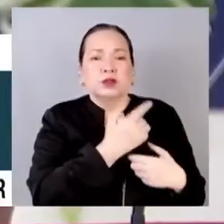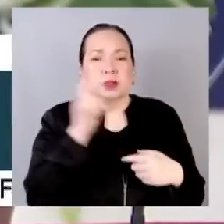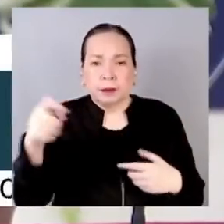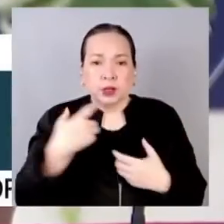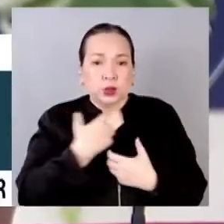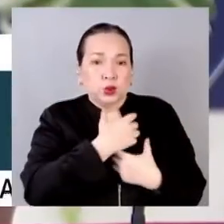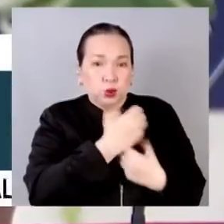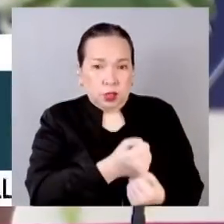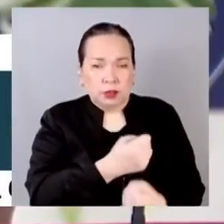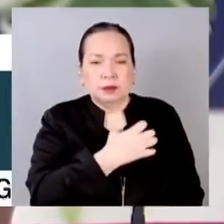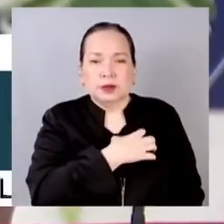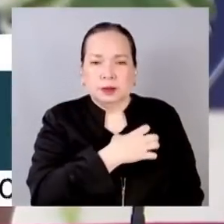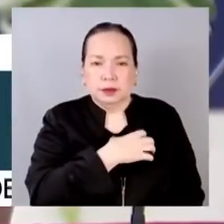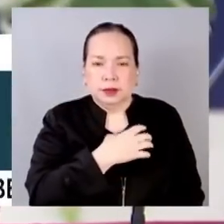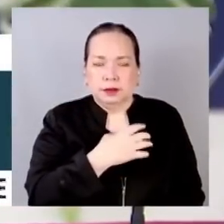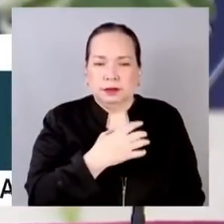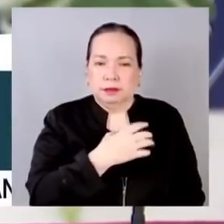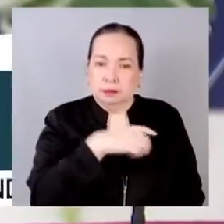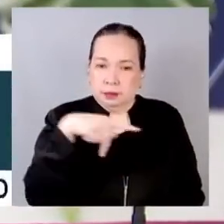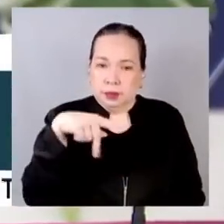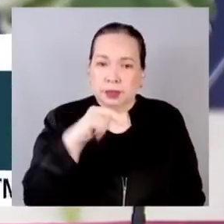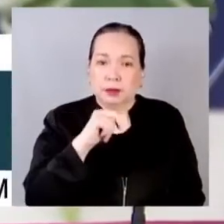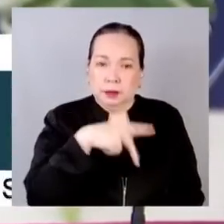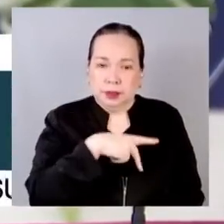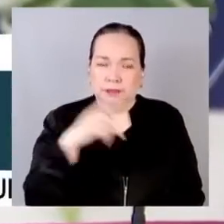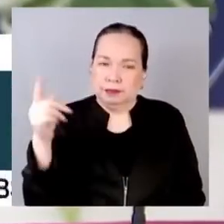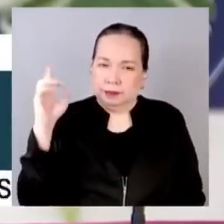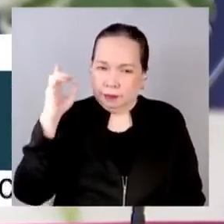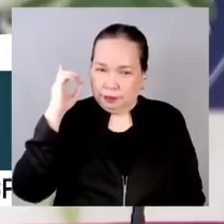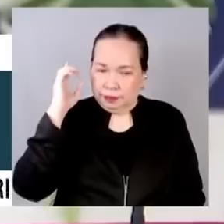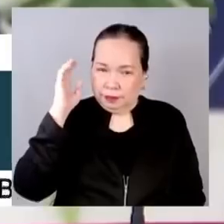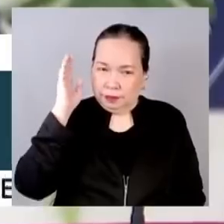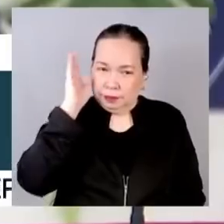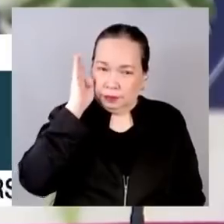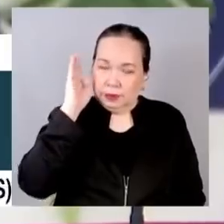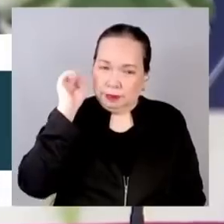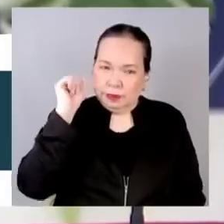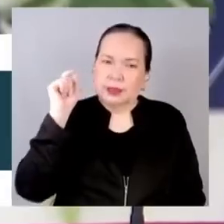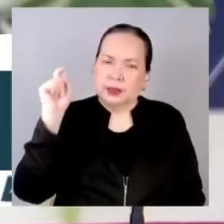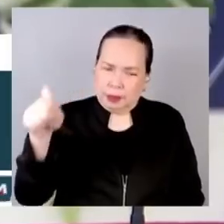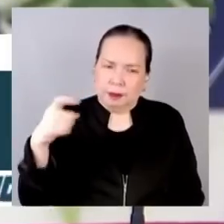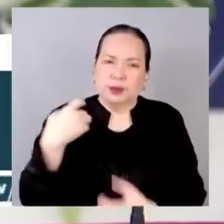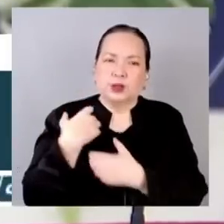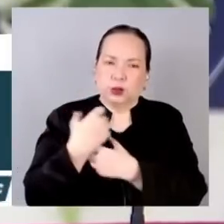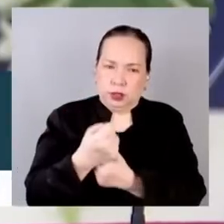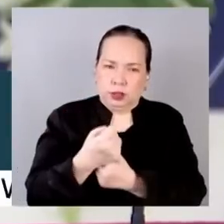PNP. So, yung trust the PNP leadership.